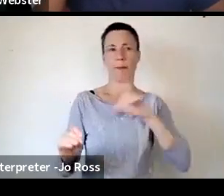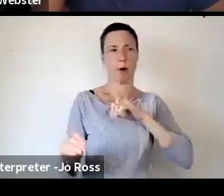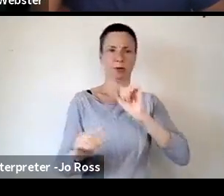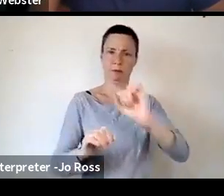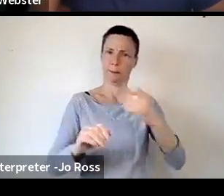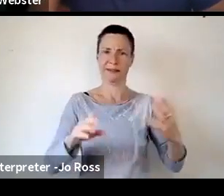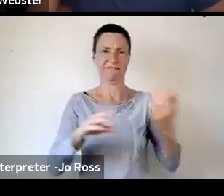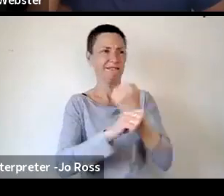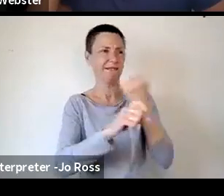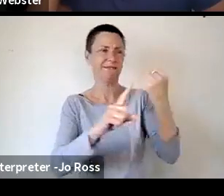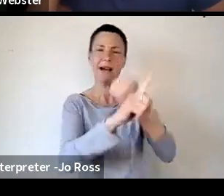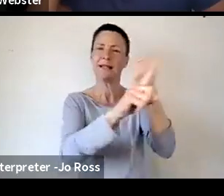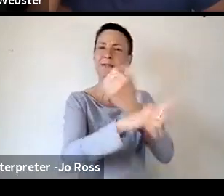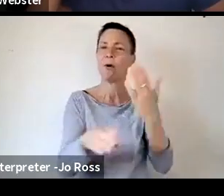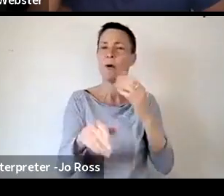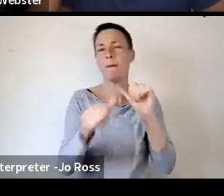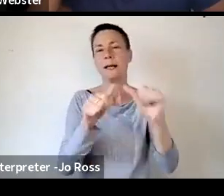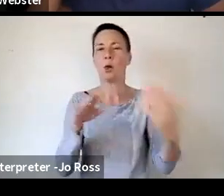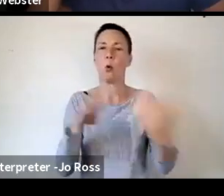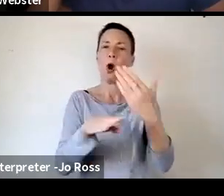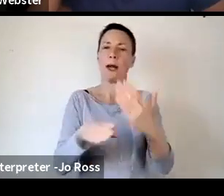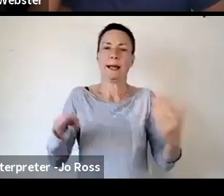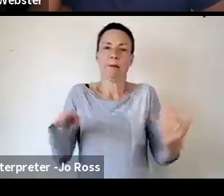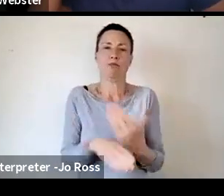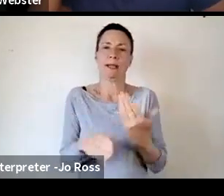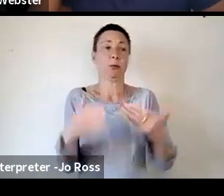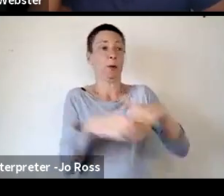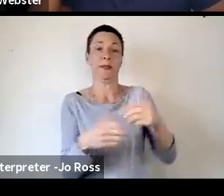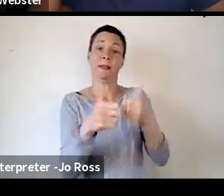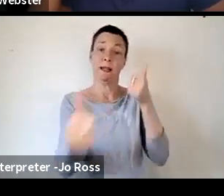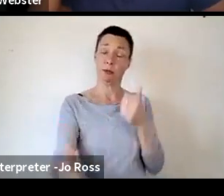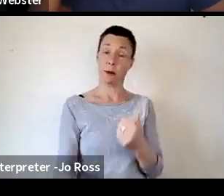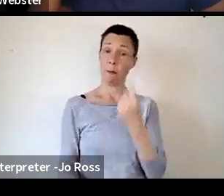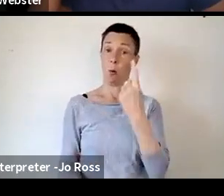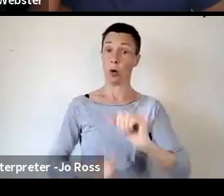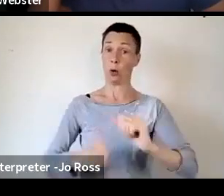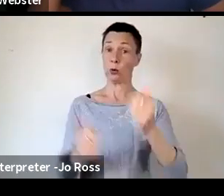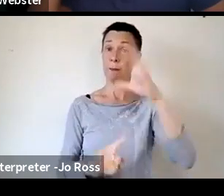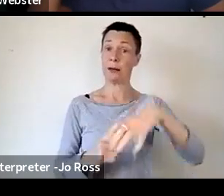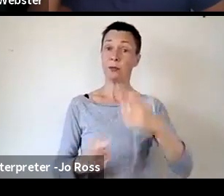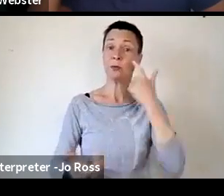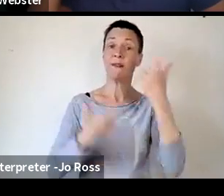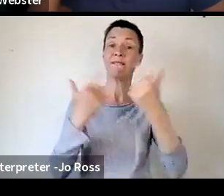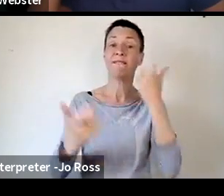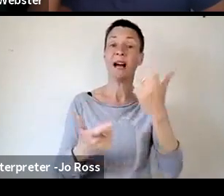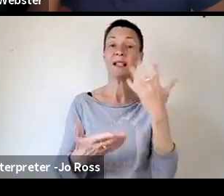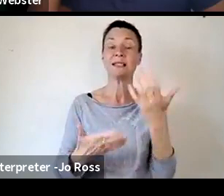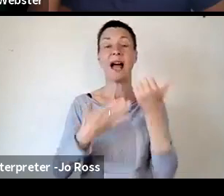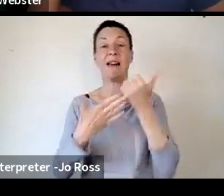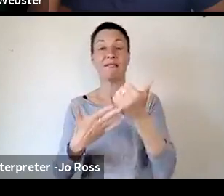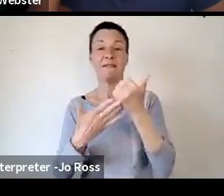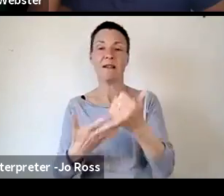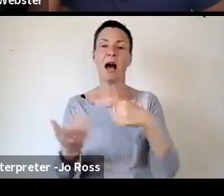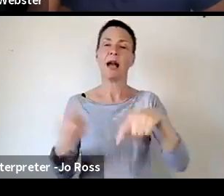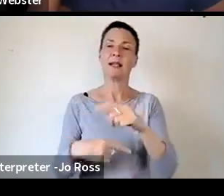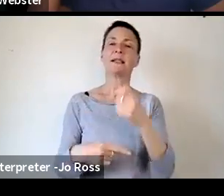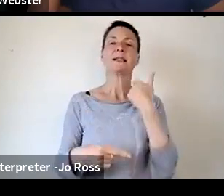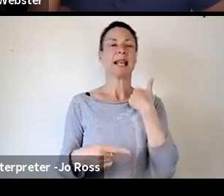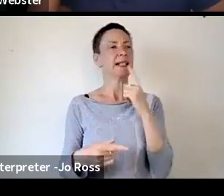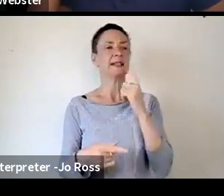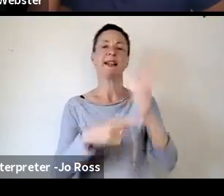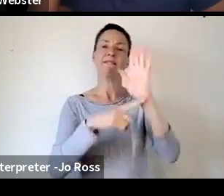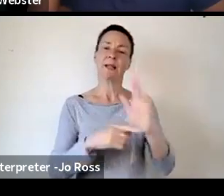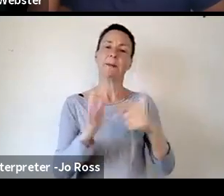the industry. So one excellent place to seek advice from is the Film and